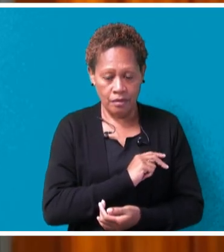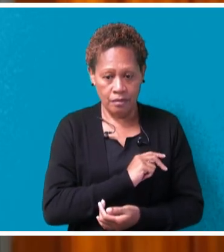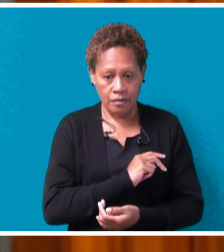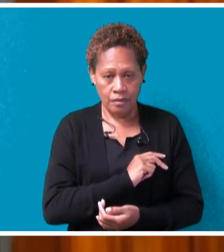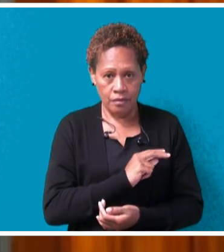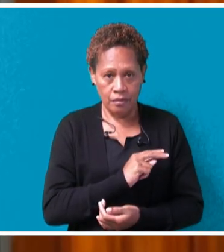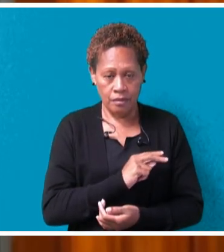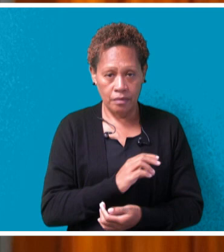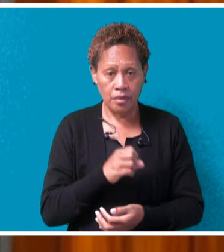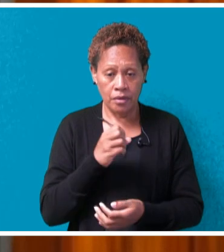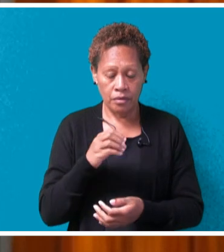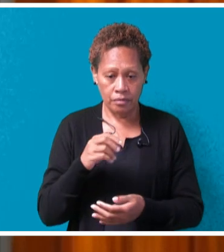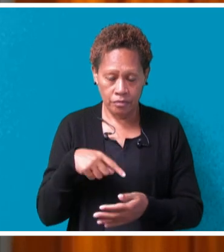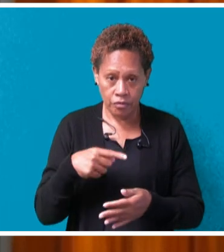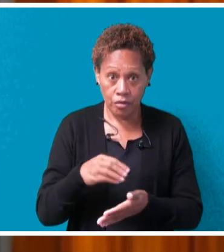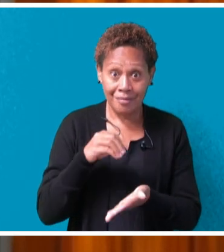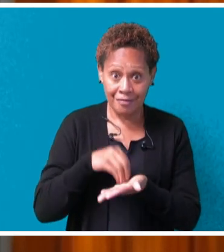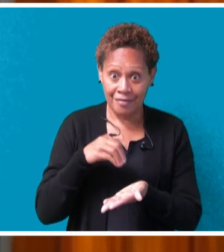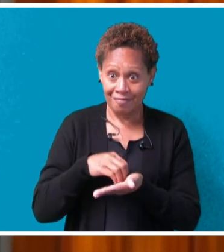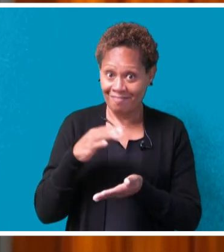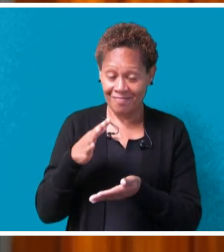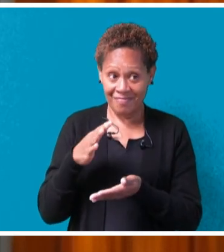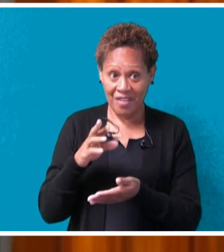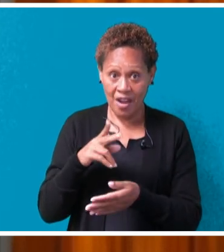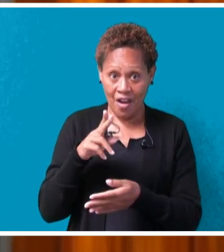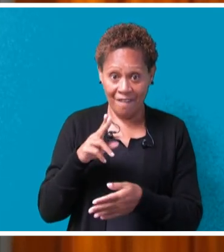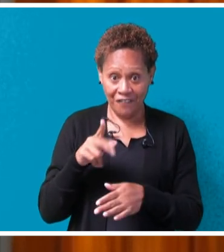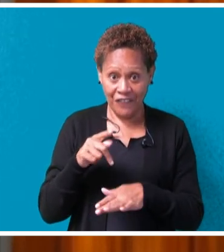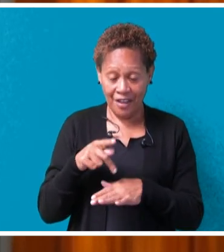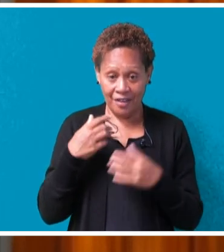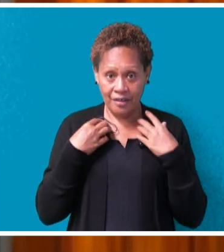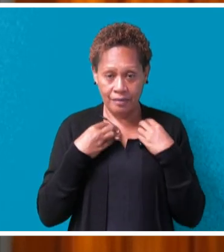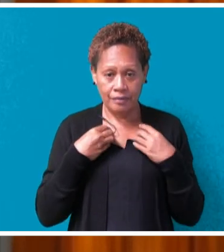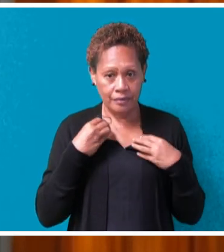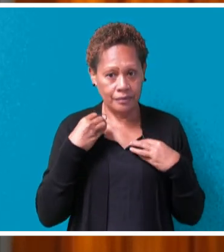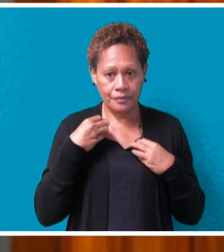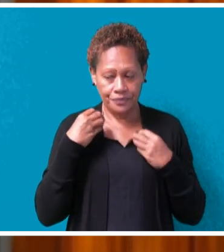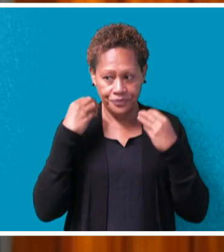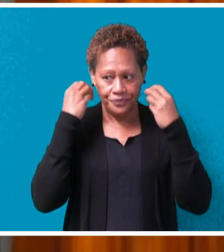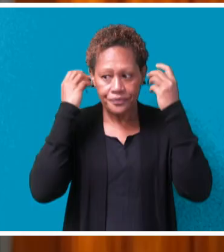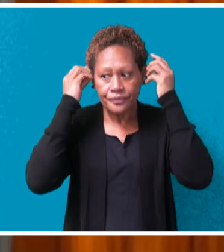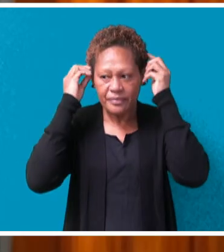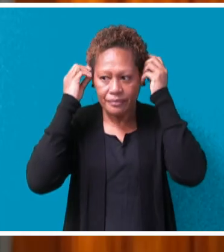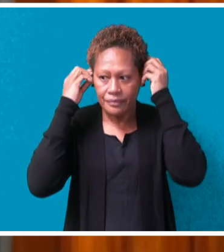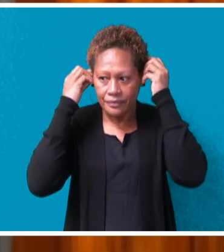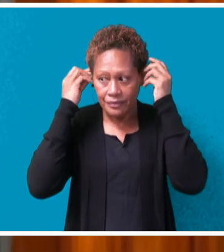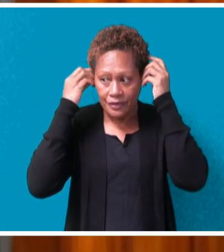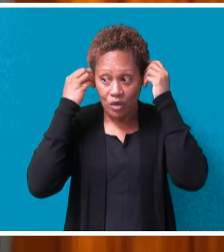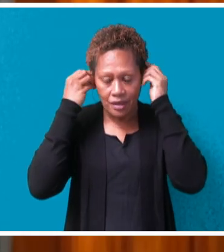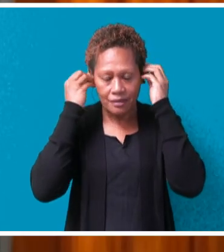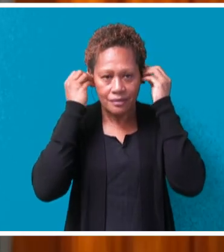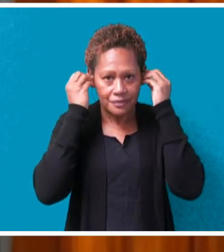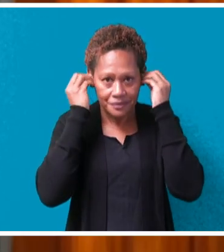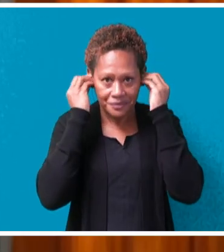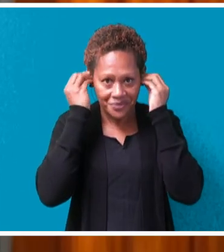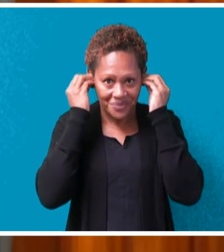bosilawa. Sir, I also wish to express my profound sorrow for the families in Ra and Ba who were deeply affected over